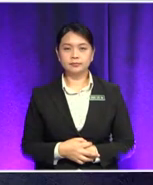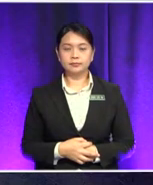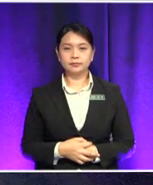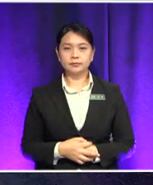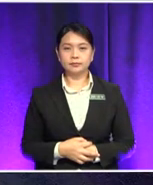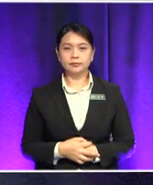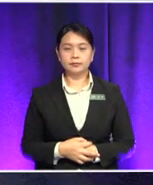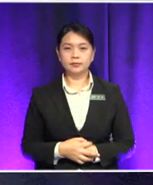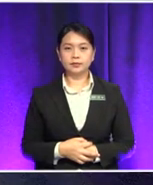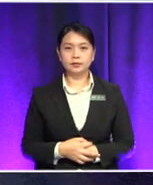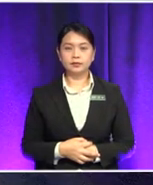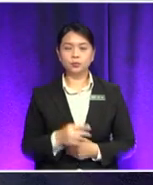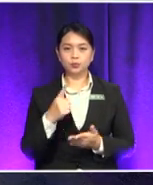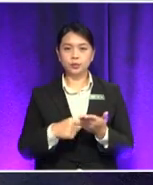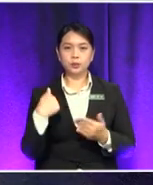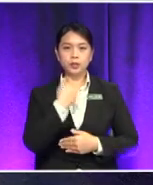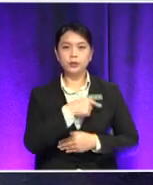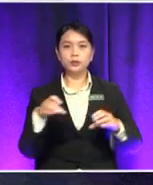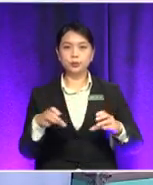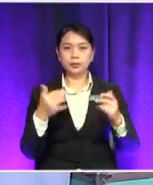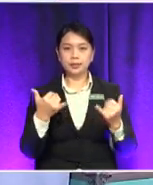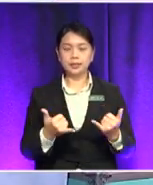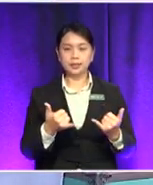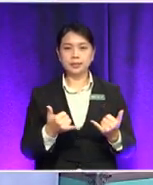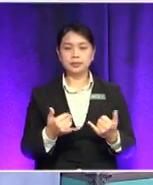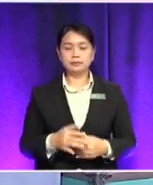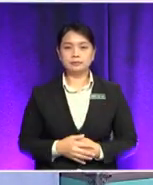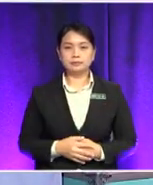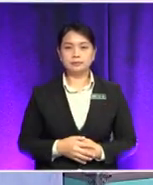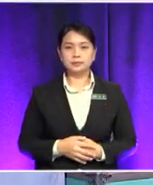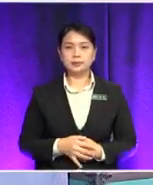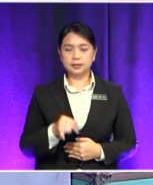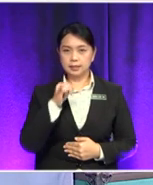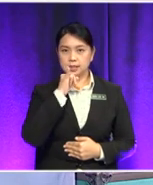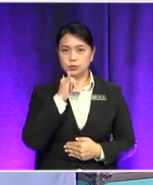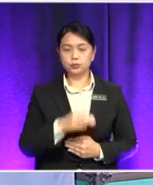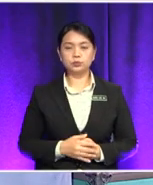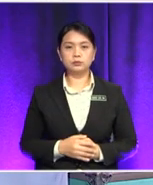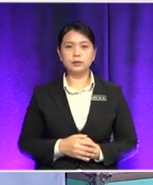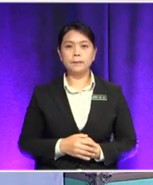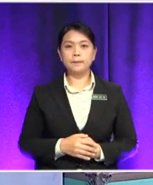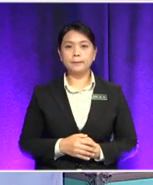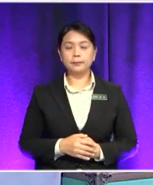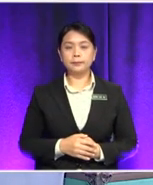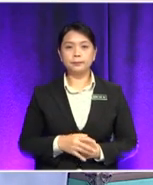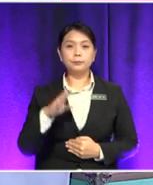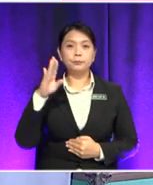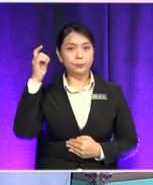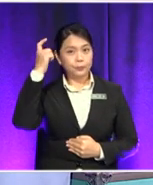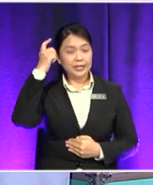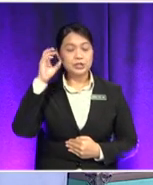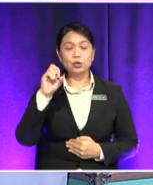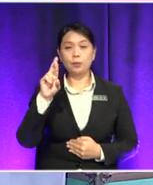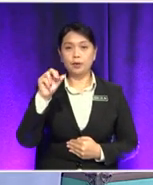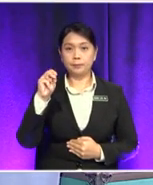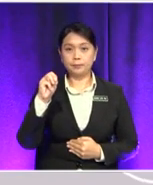what we have to do now is we need to brainstorm for the ideas. Okay, what I mean here, we need to